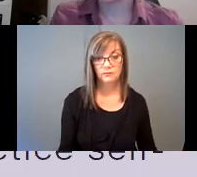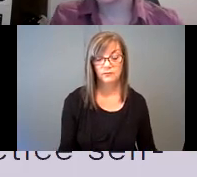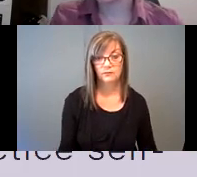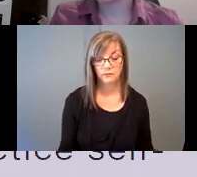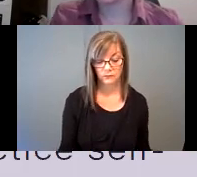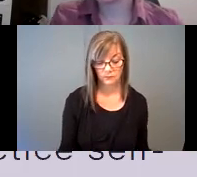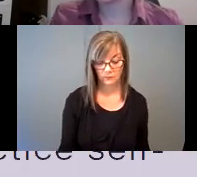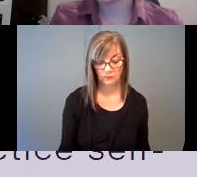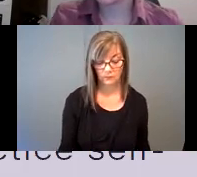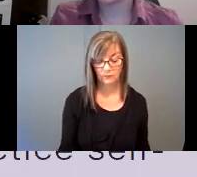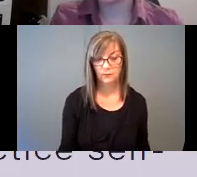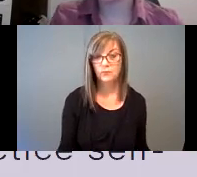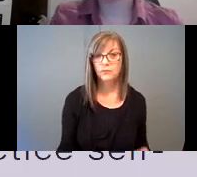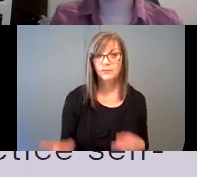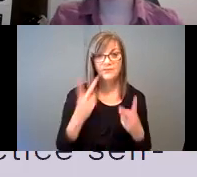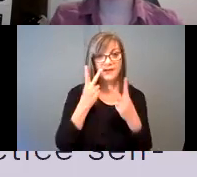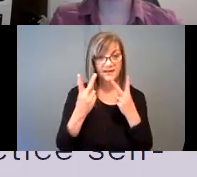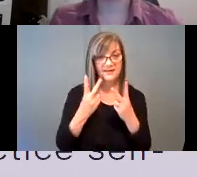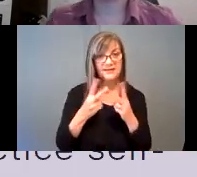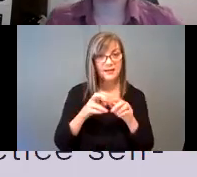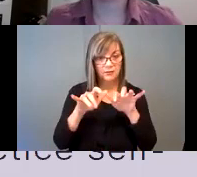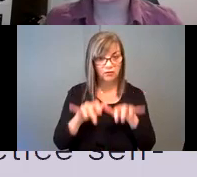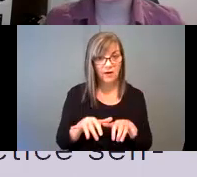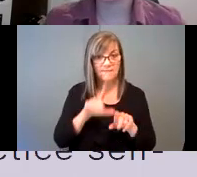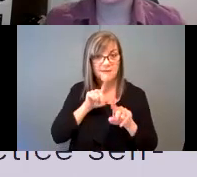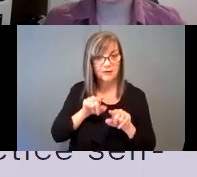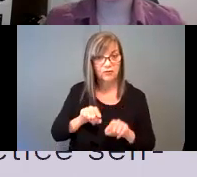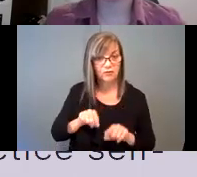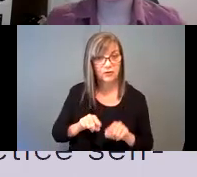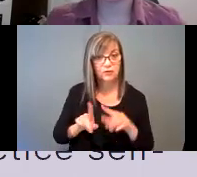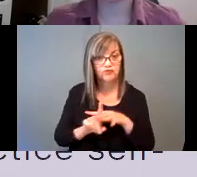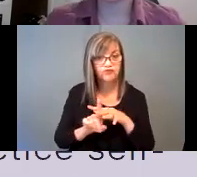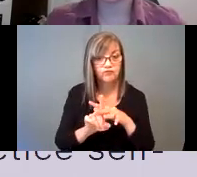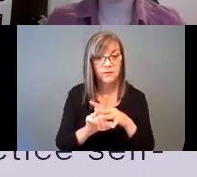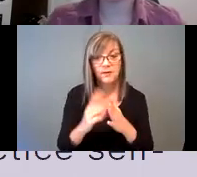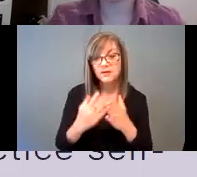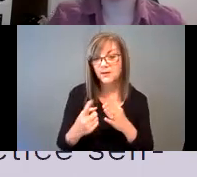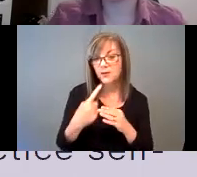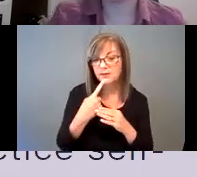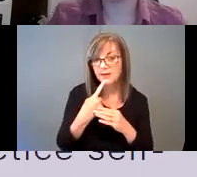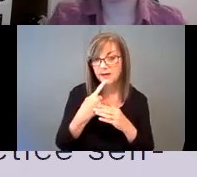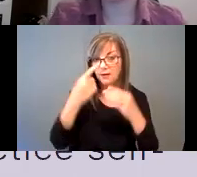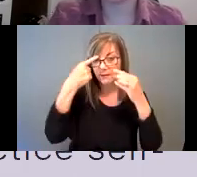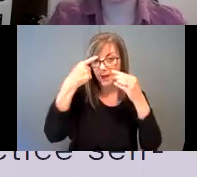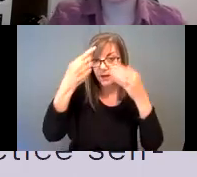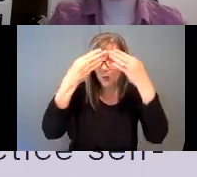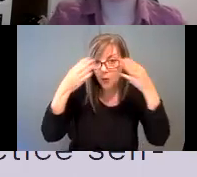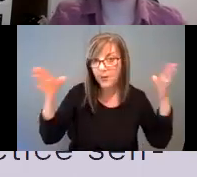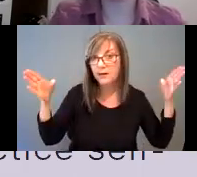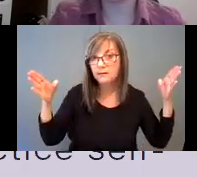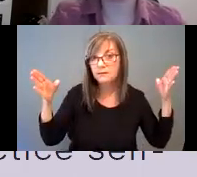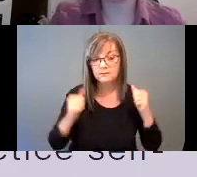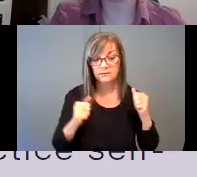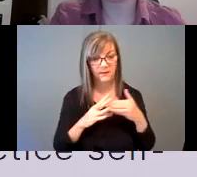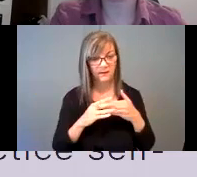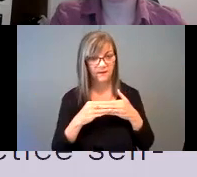So I'm starting to see some answers come in. So someone is sharing in the chat, being able to be open-minded, flexible, and understanding with clients